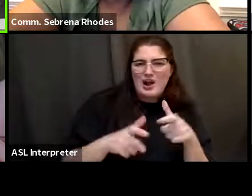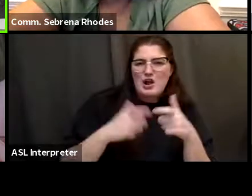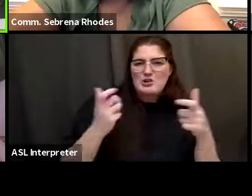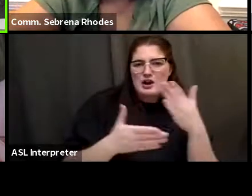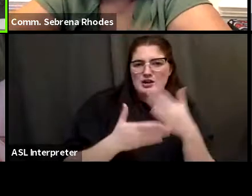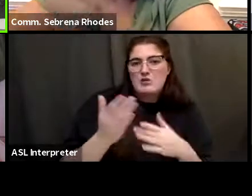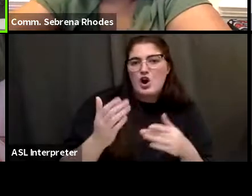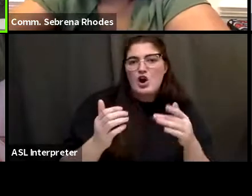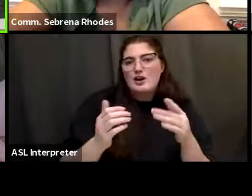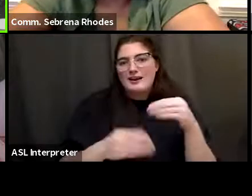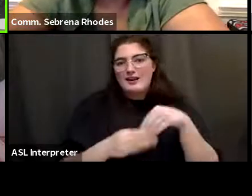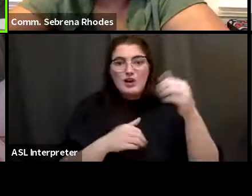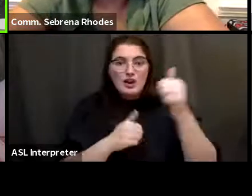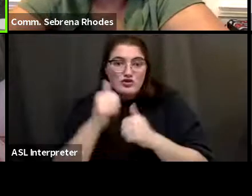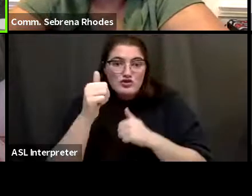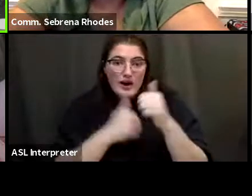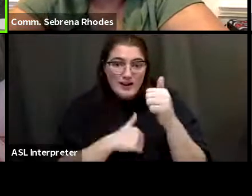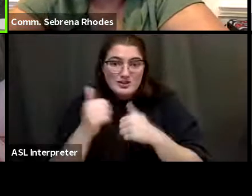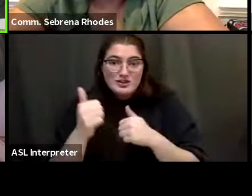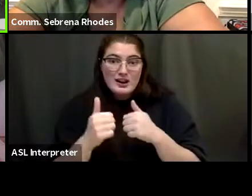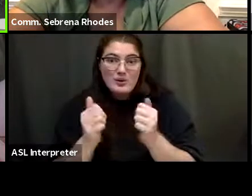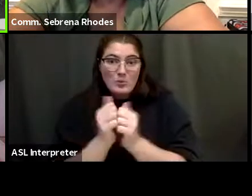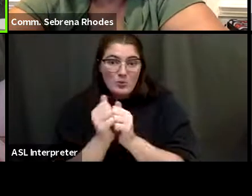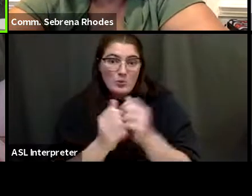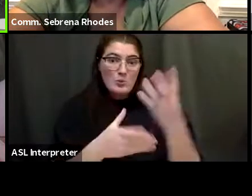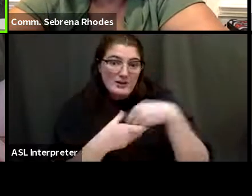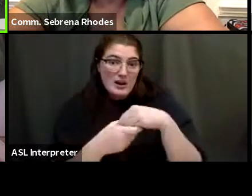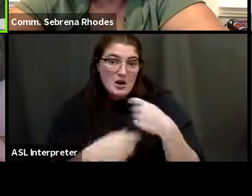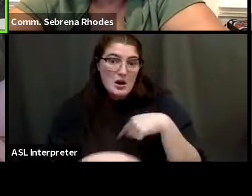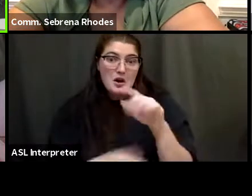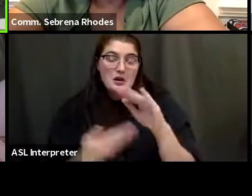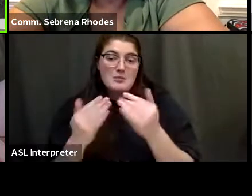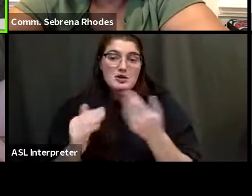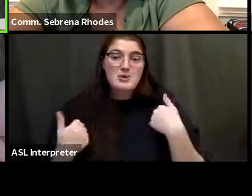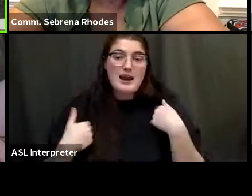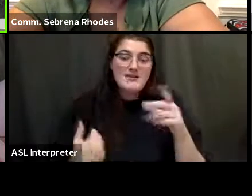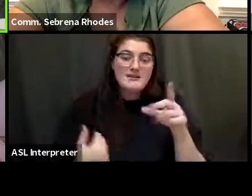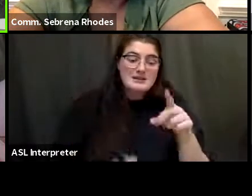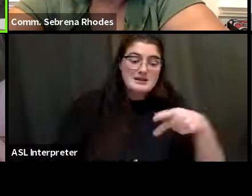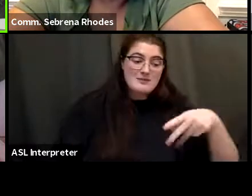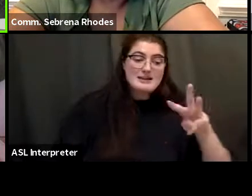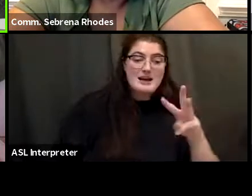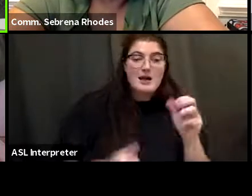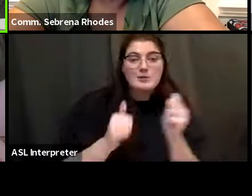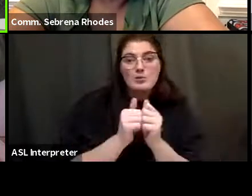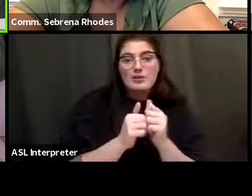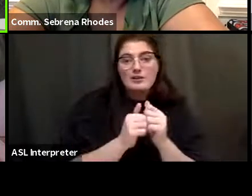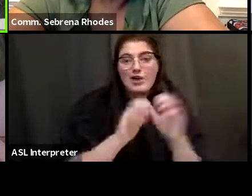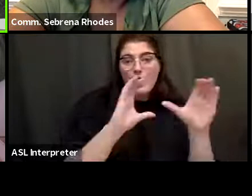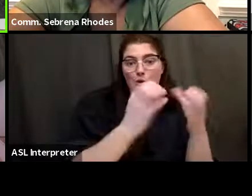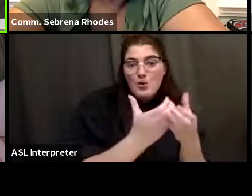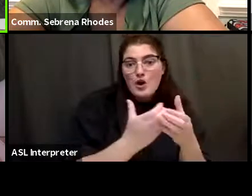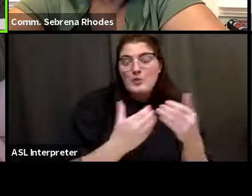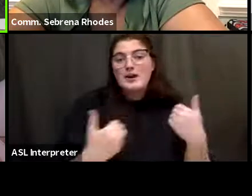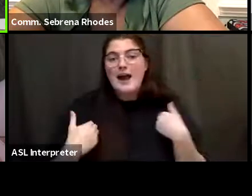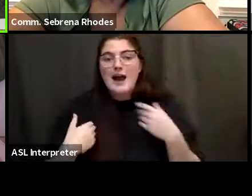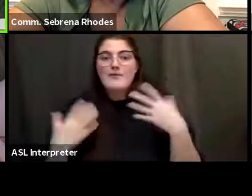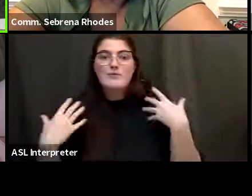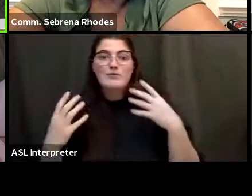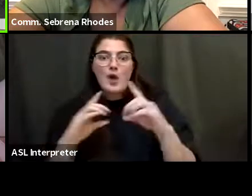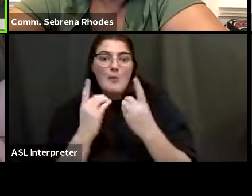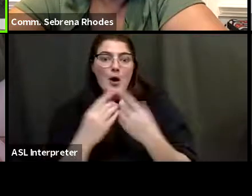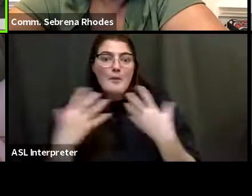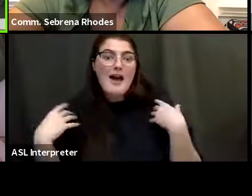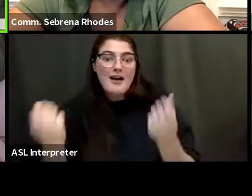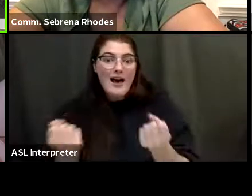in construction in our community. And so we've got DPW out here with the task force. We have the Department of Health out here